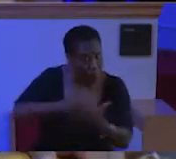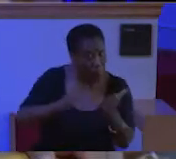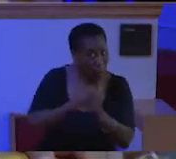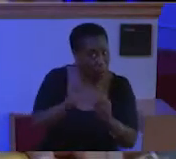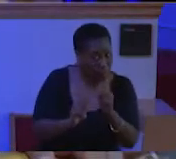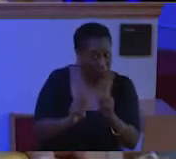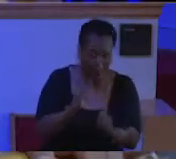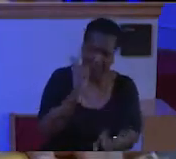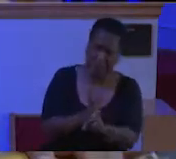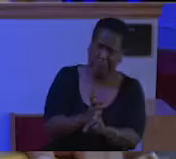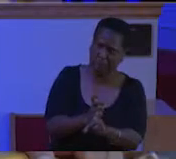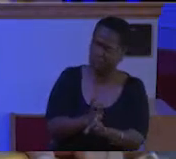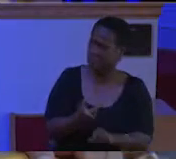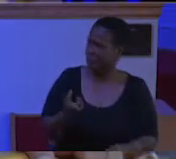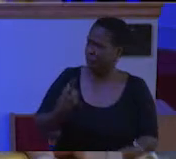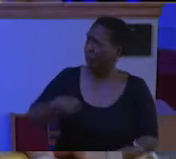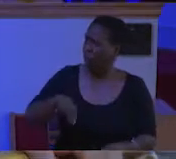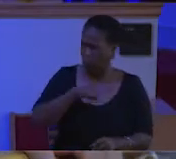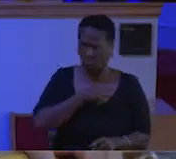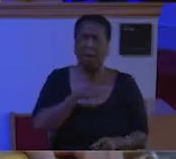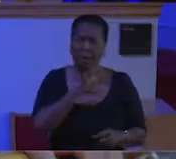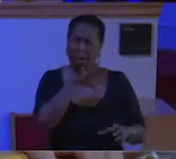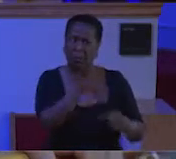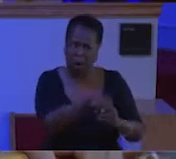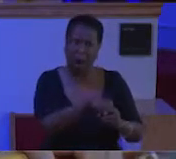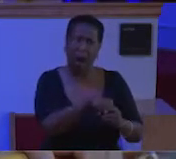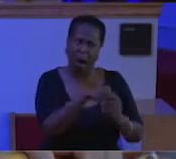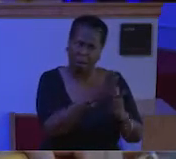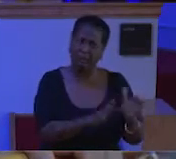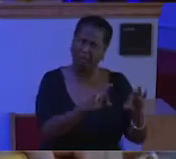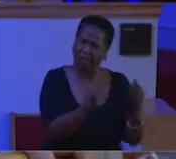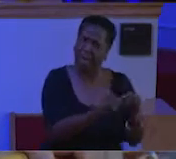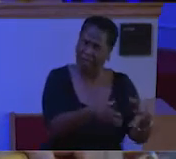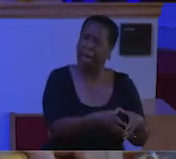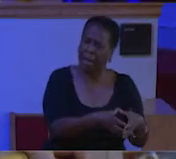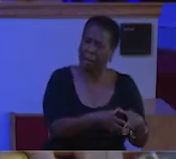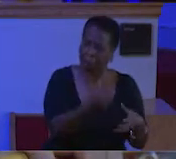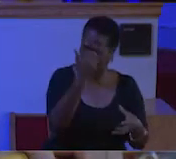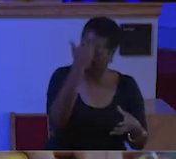All of us are a part of somebody's family.